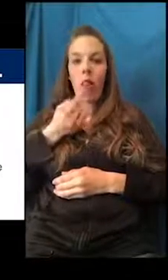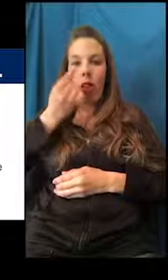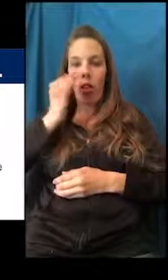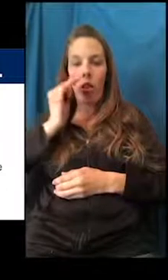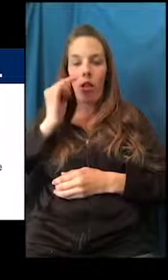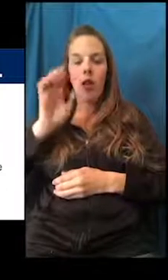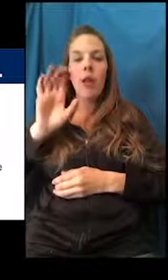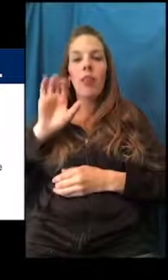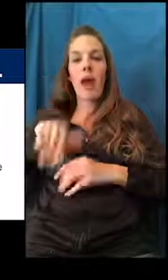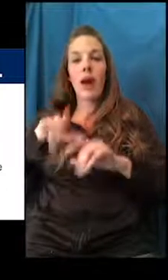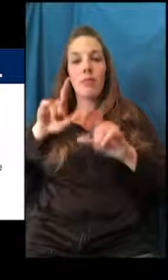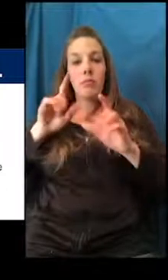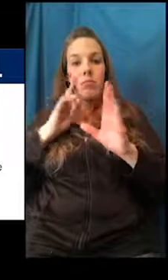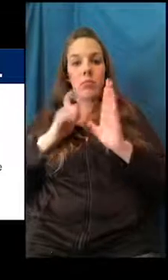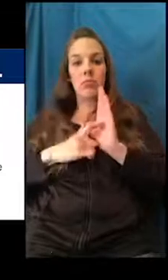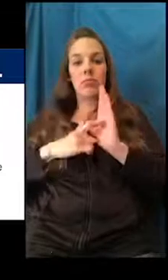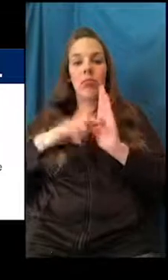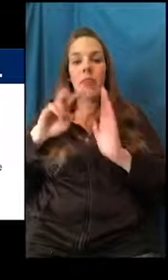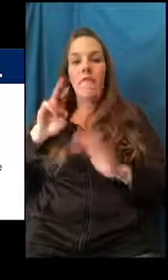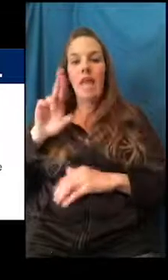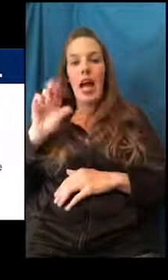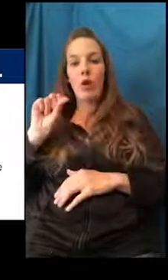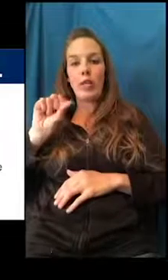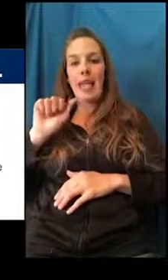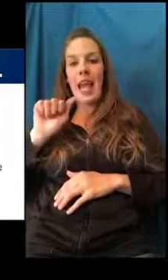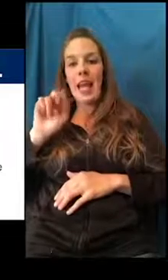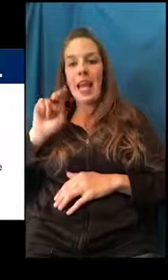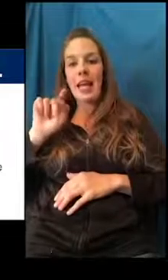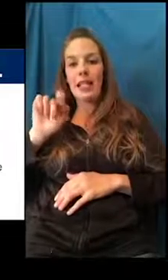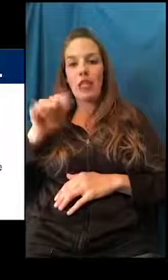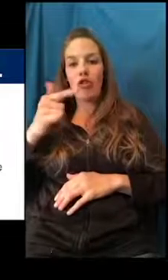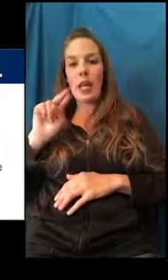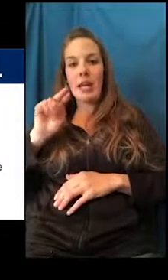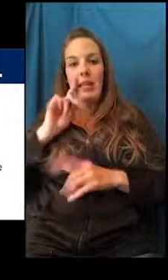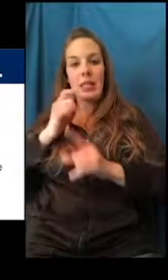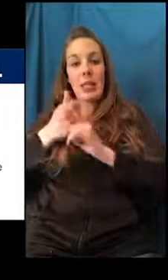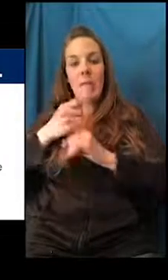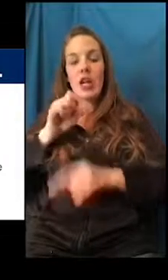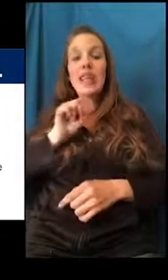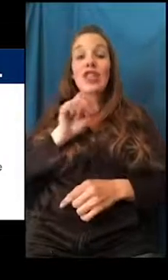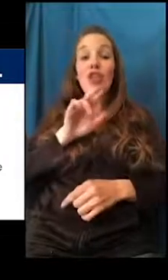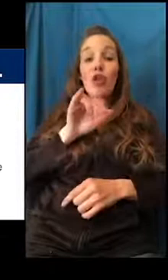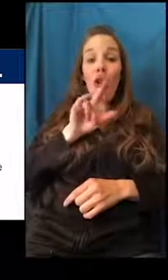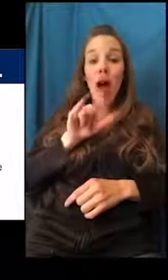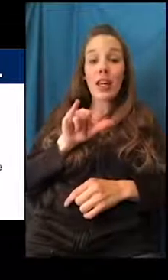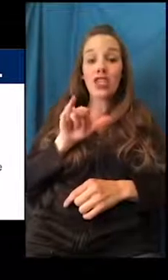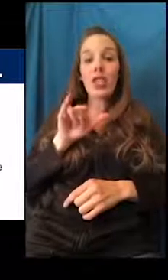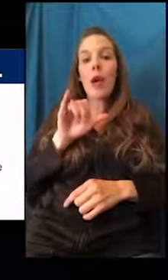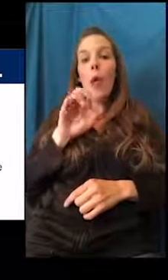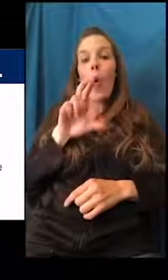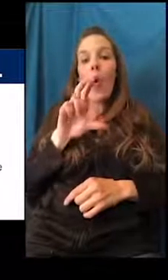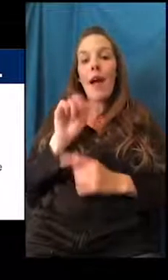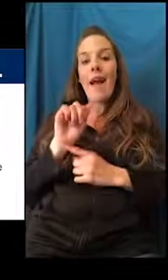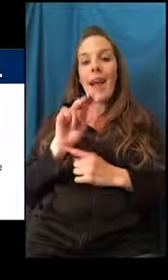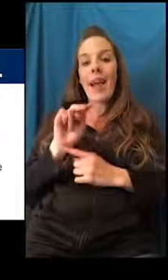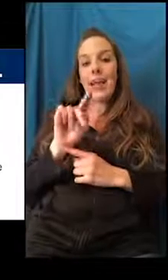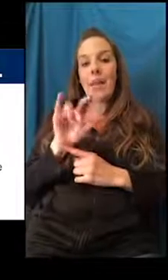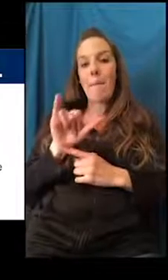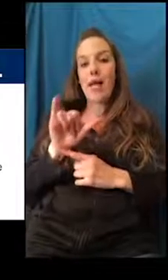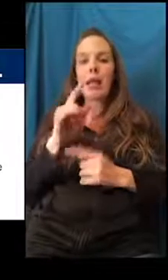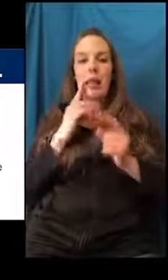virus antigen itself. Serology or antibody testing is really a little bit